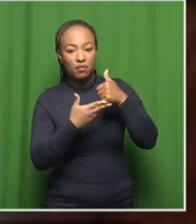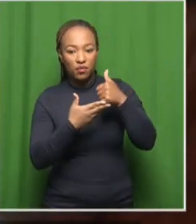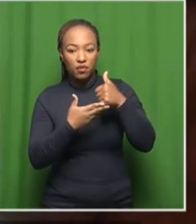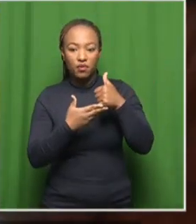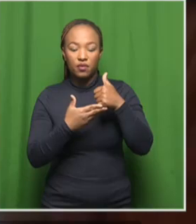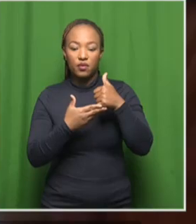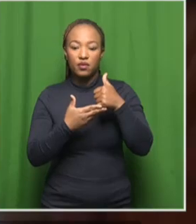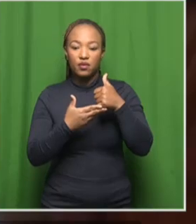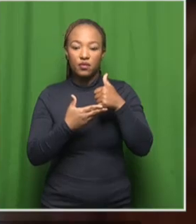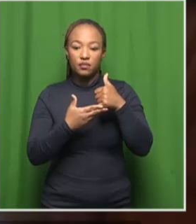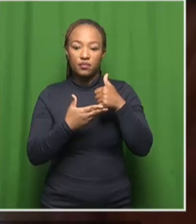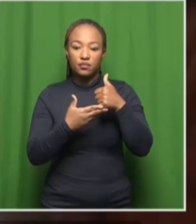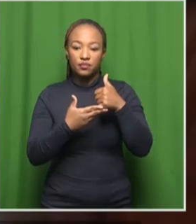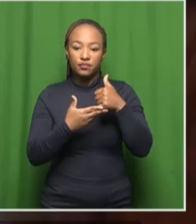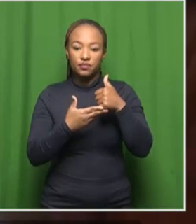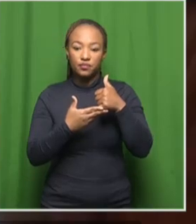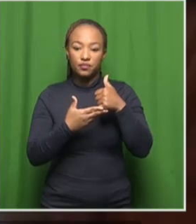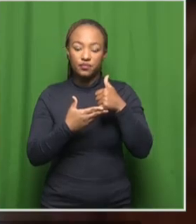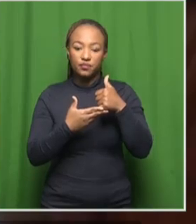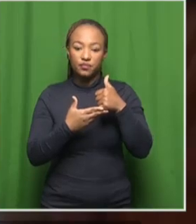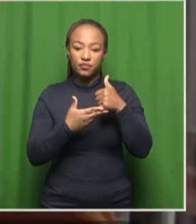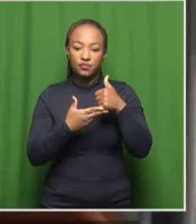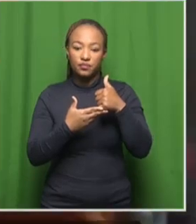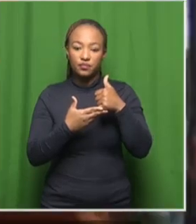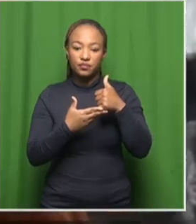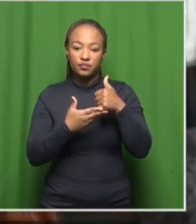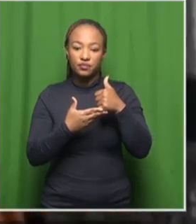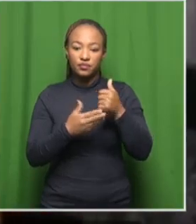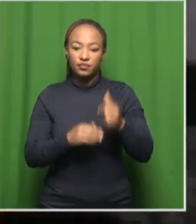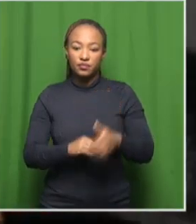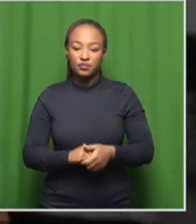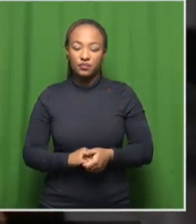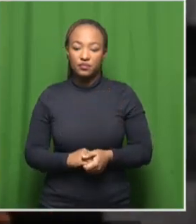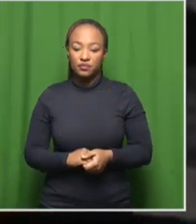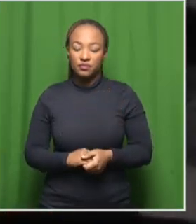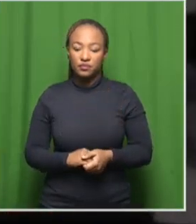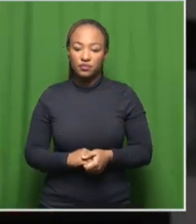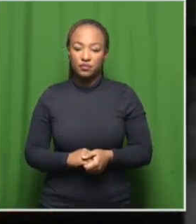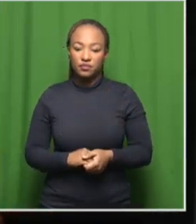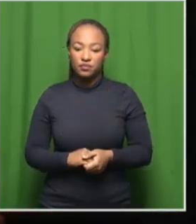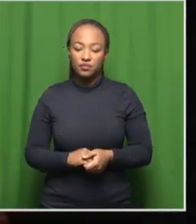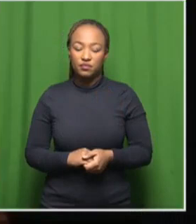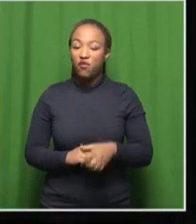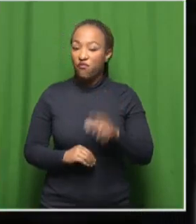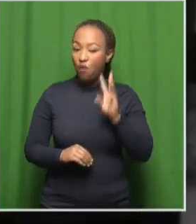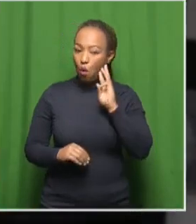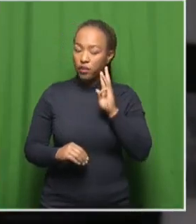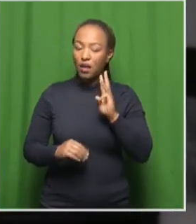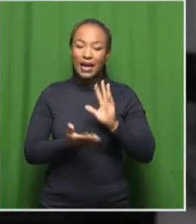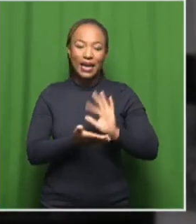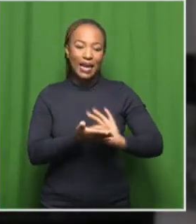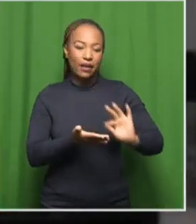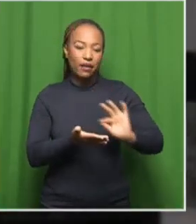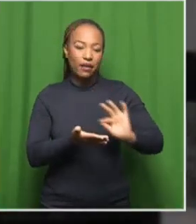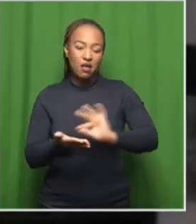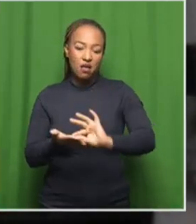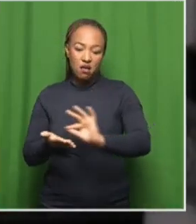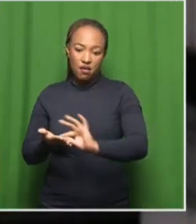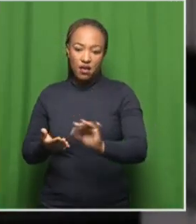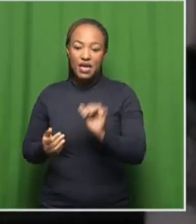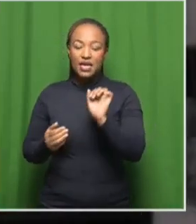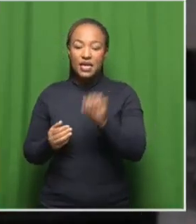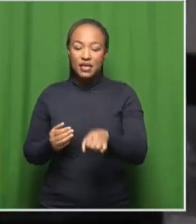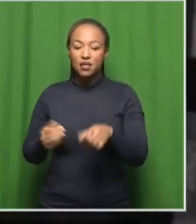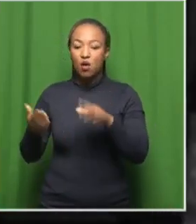this way, it was their own resources, which is very limited, to clear the water. Yes, it was the resident